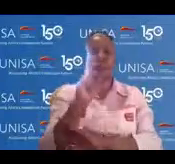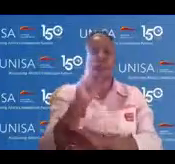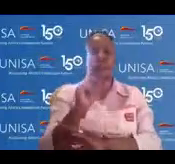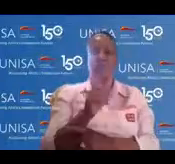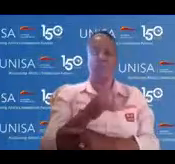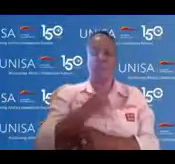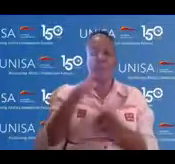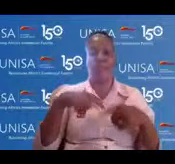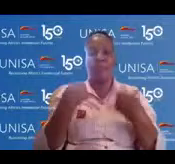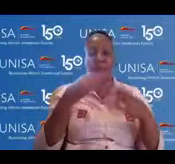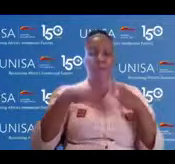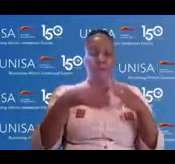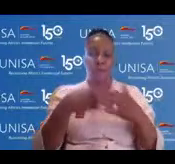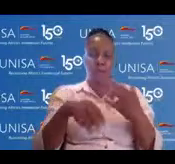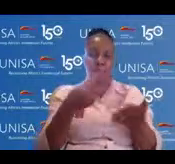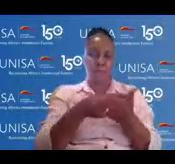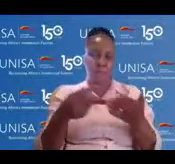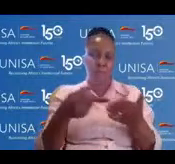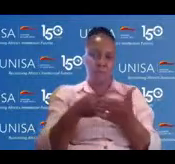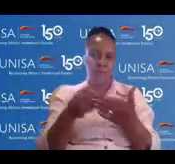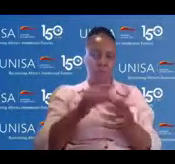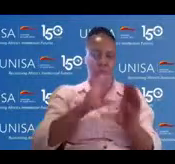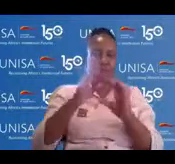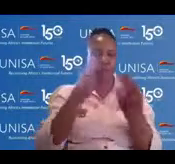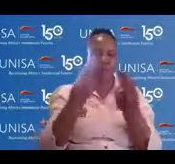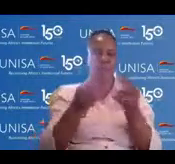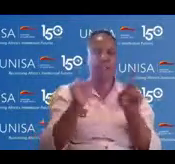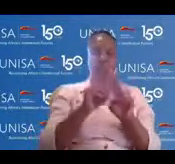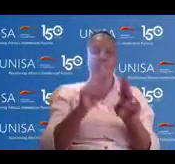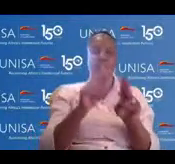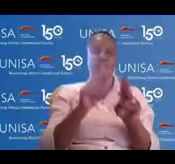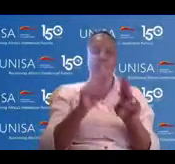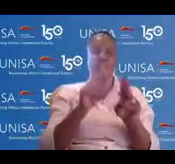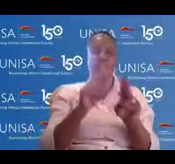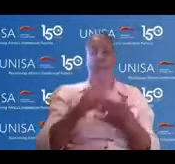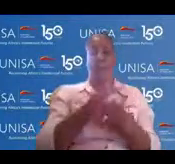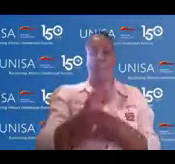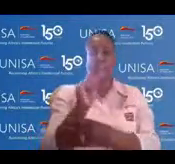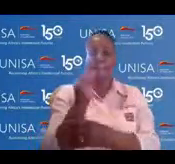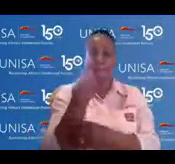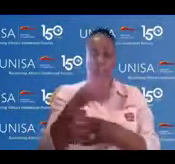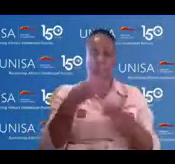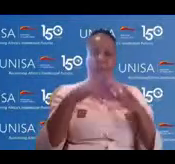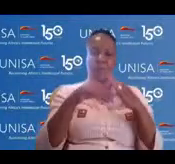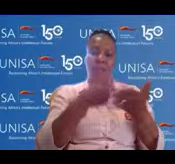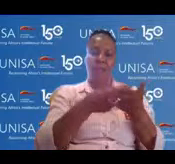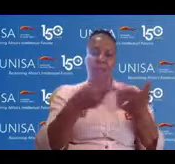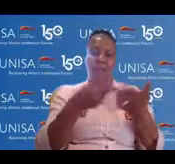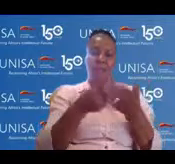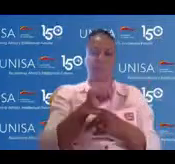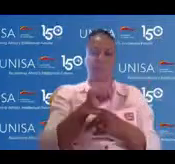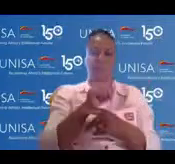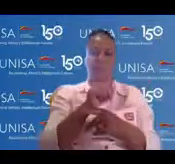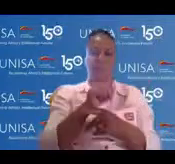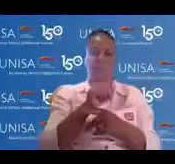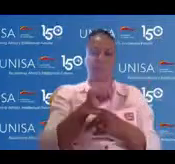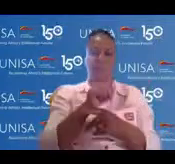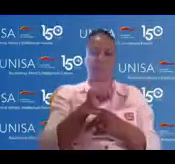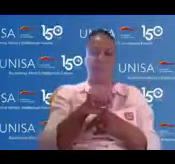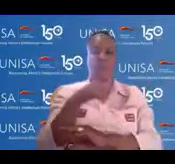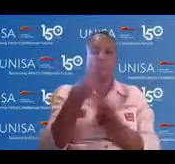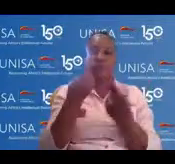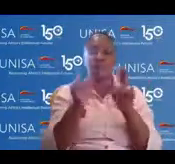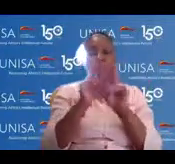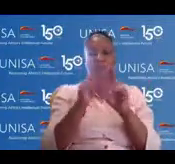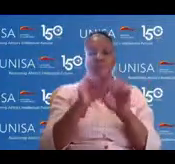when you communicate with the institution, because that's the only email address that is recognized by the university.